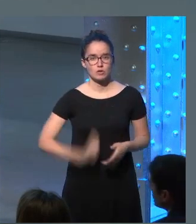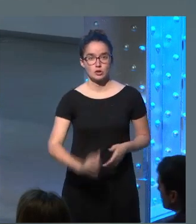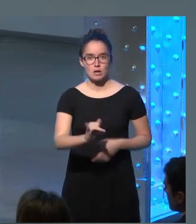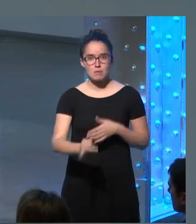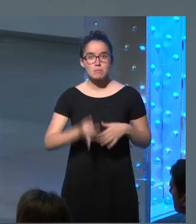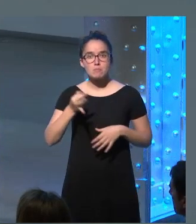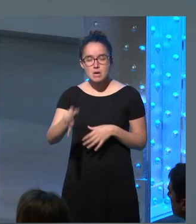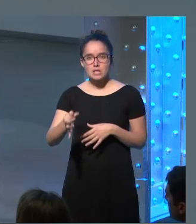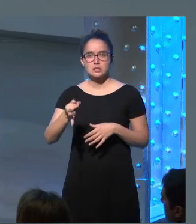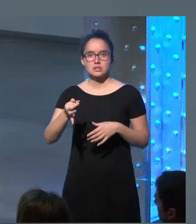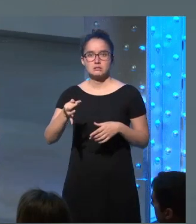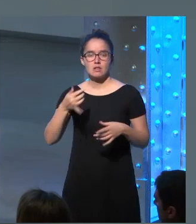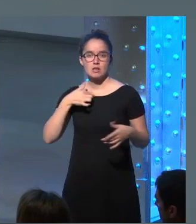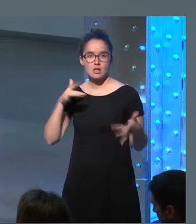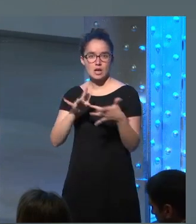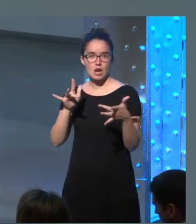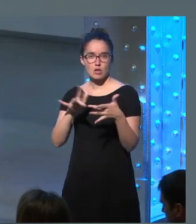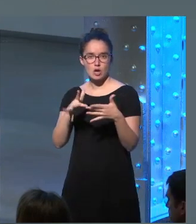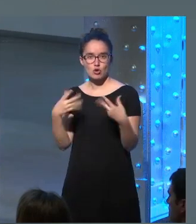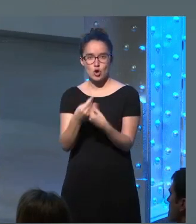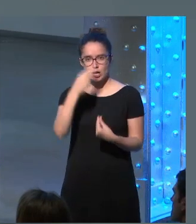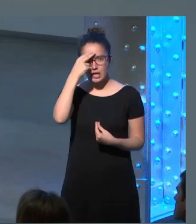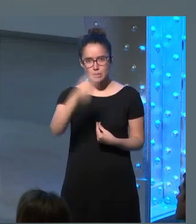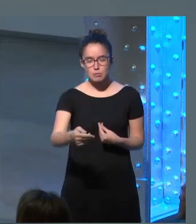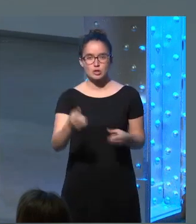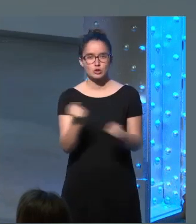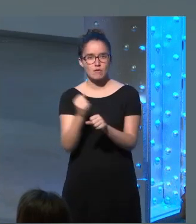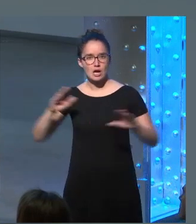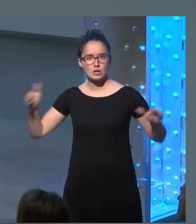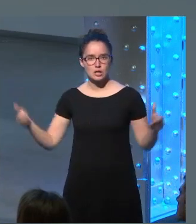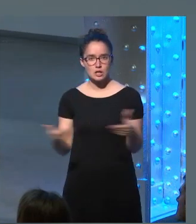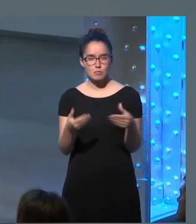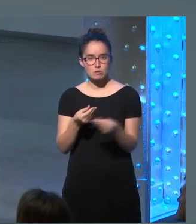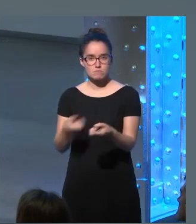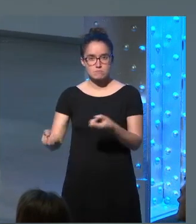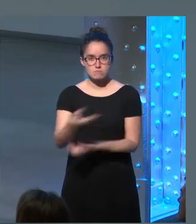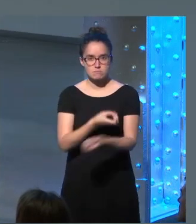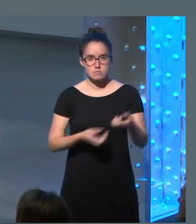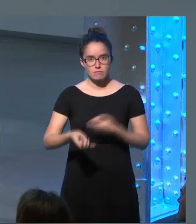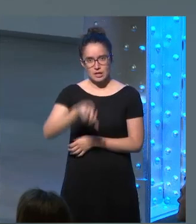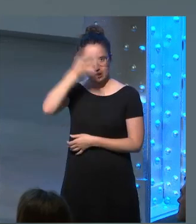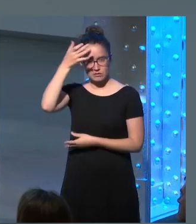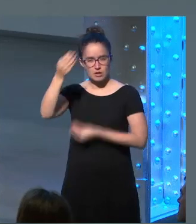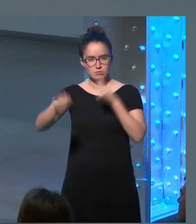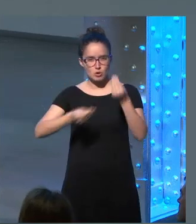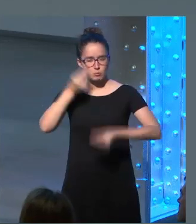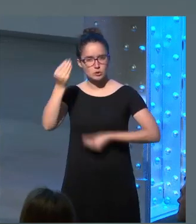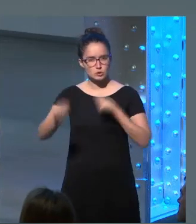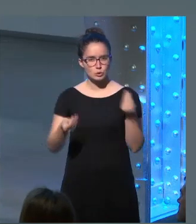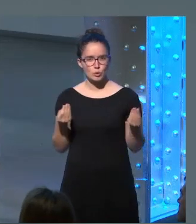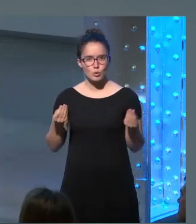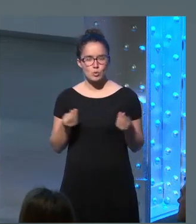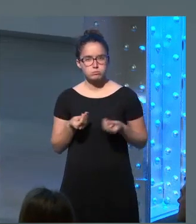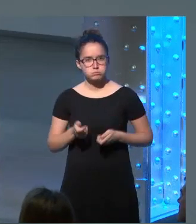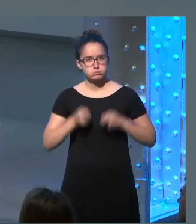orient towards the future professions, but keeping a good relationship, to be respectful and to